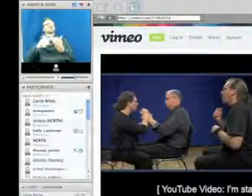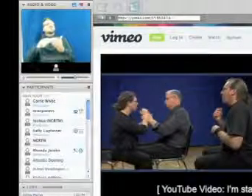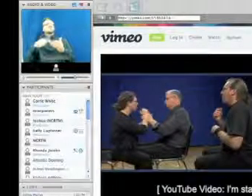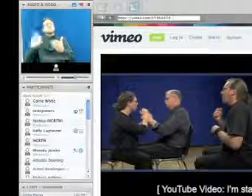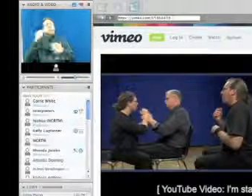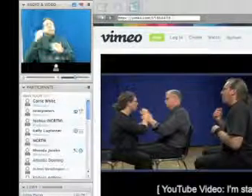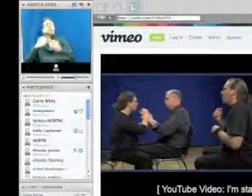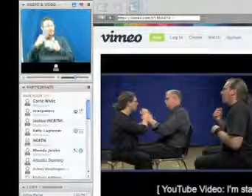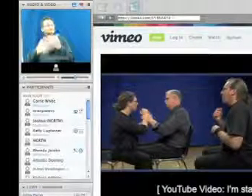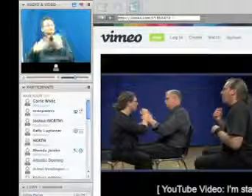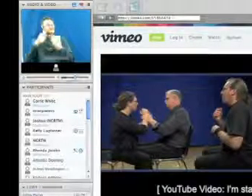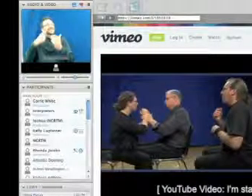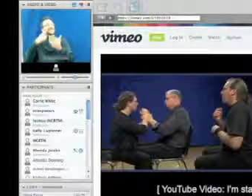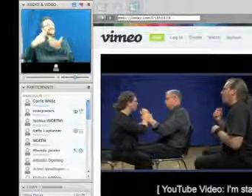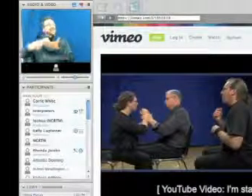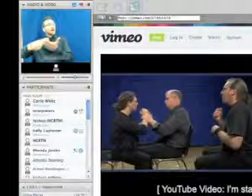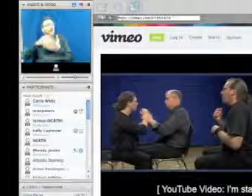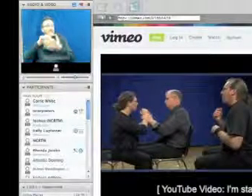How did they make this make sense?